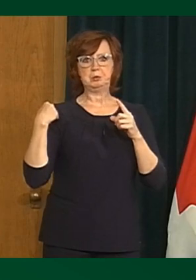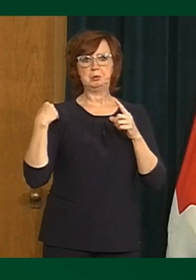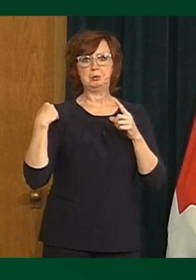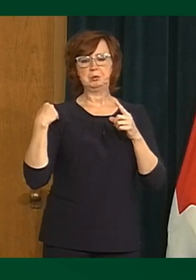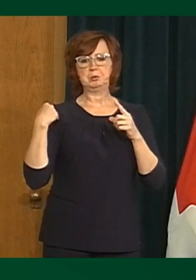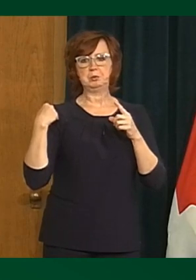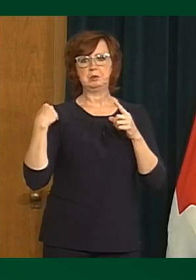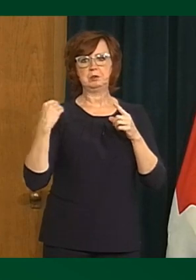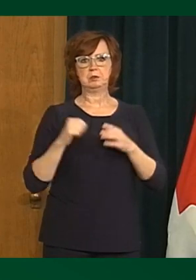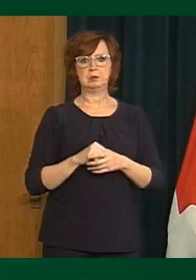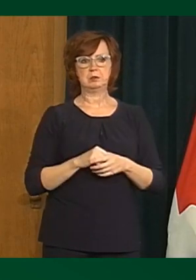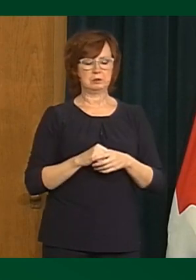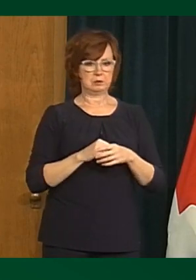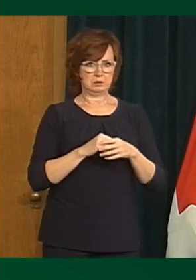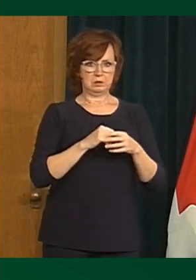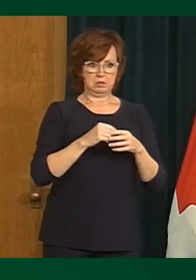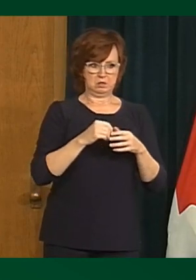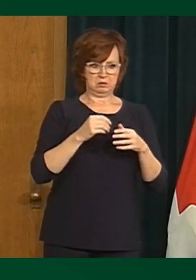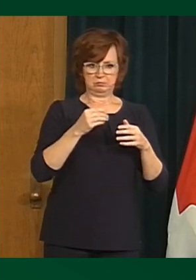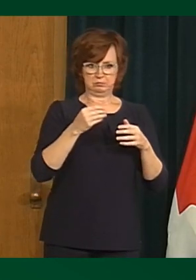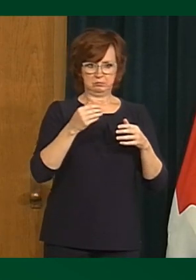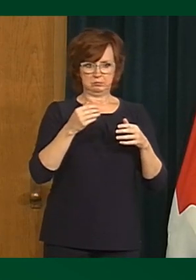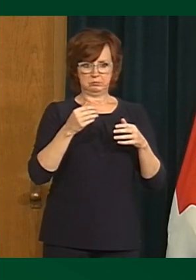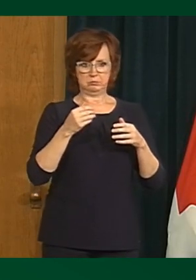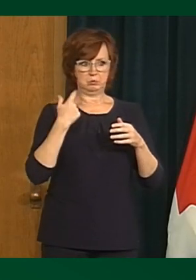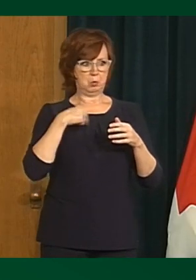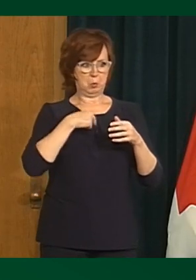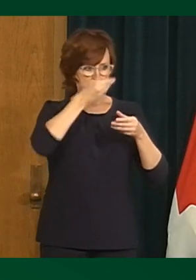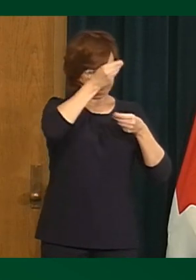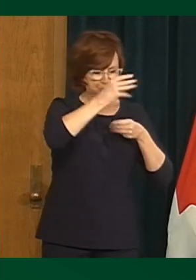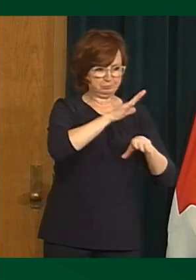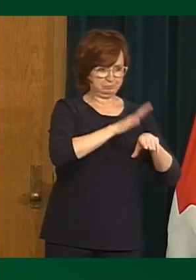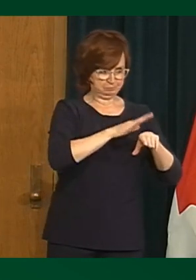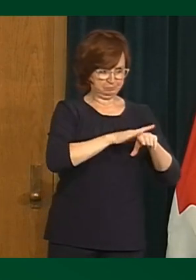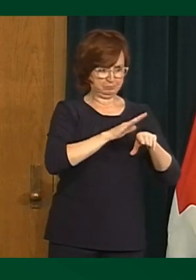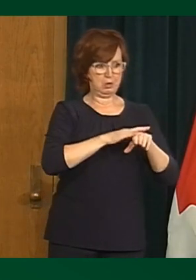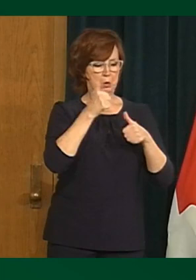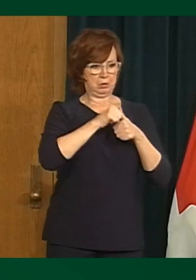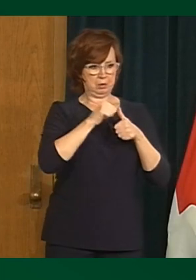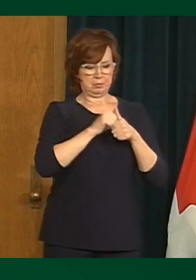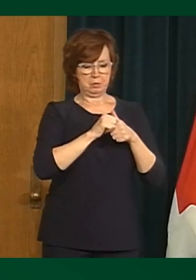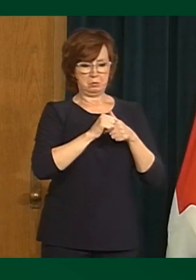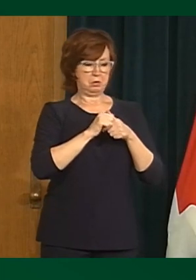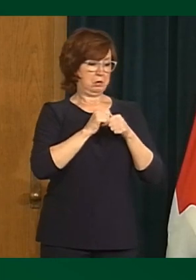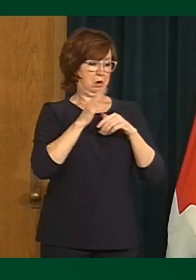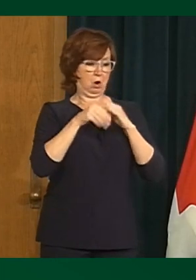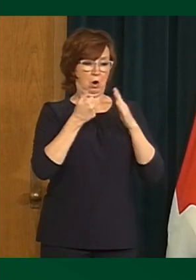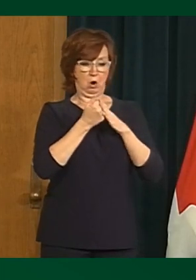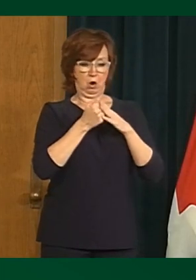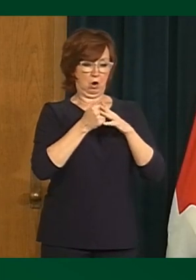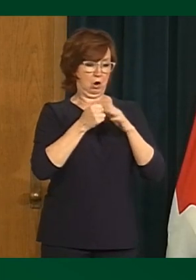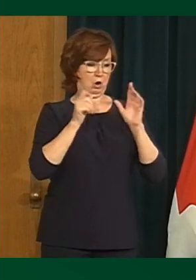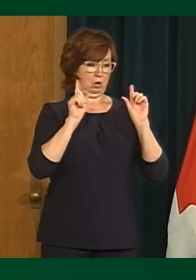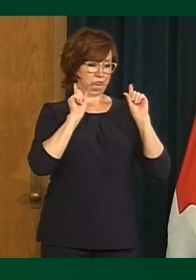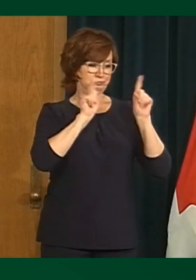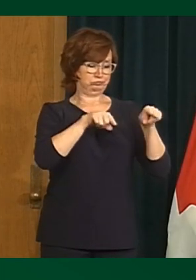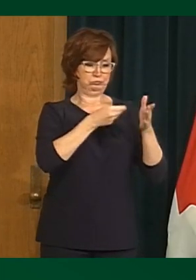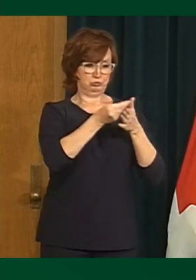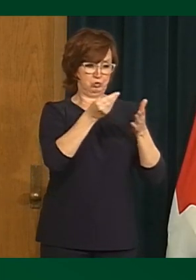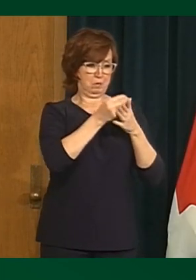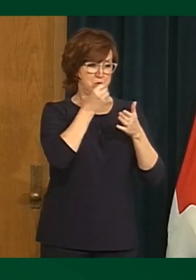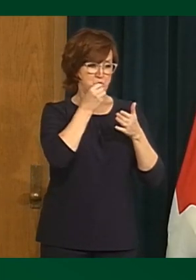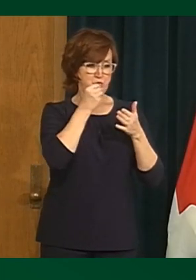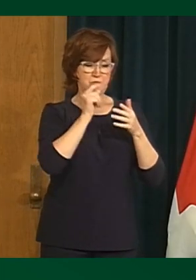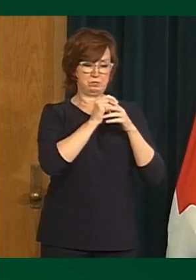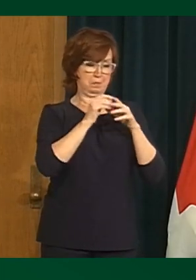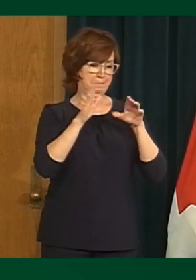that was given out in terms of, you know, try to go at times when the crowding is less. Everyone shouldn't really try to go at the same time. And the same